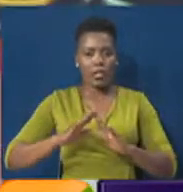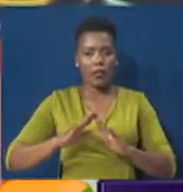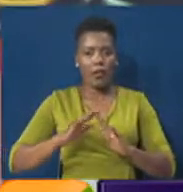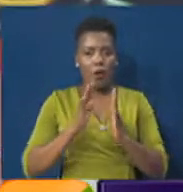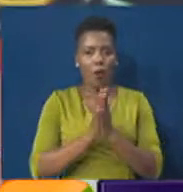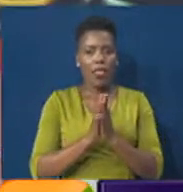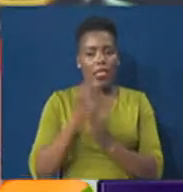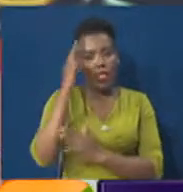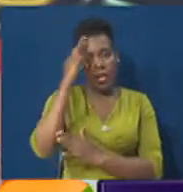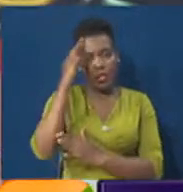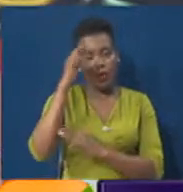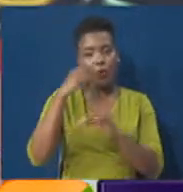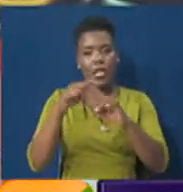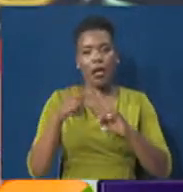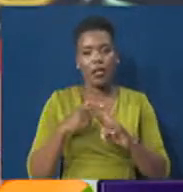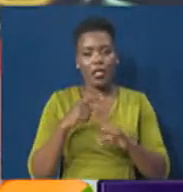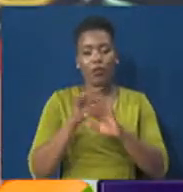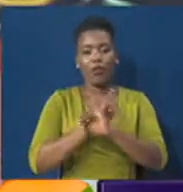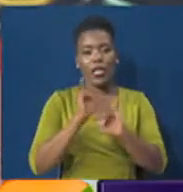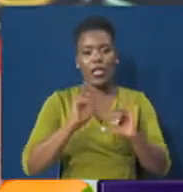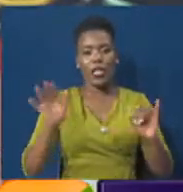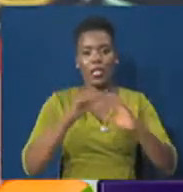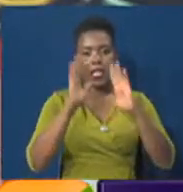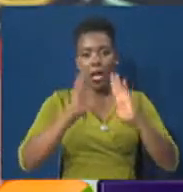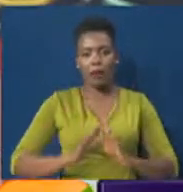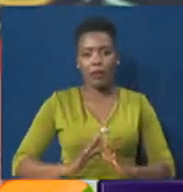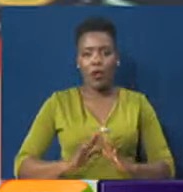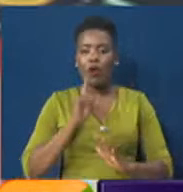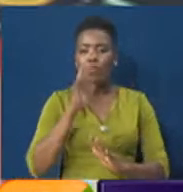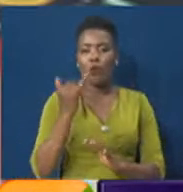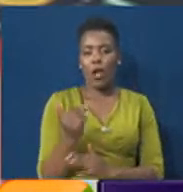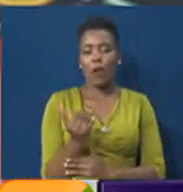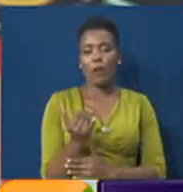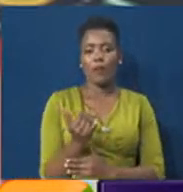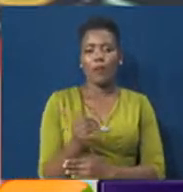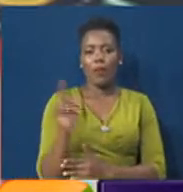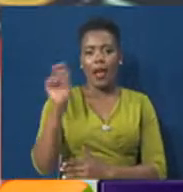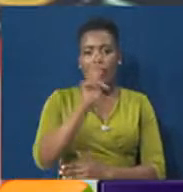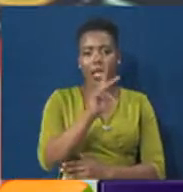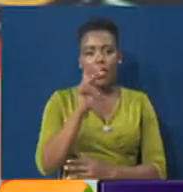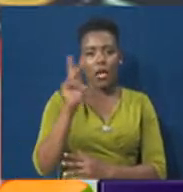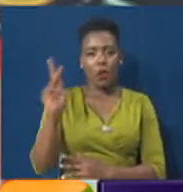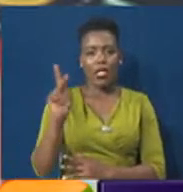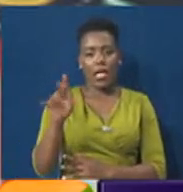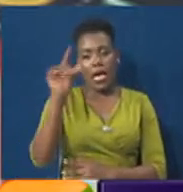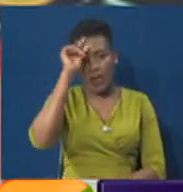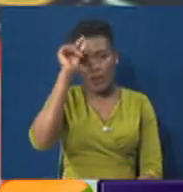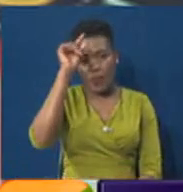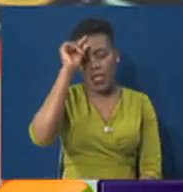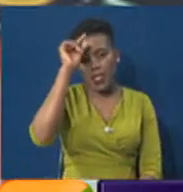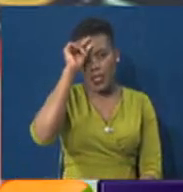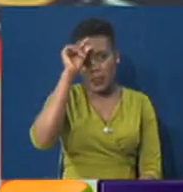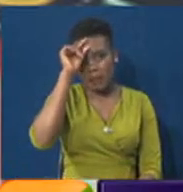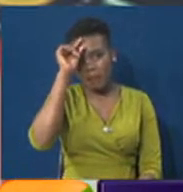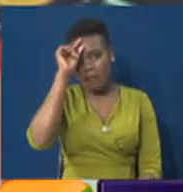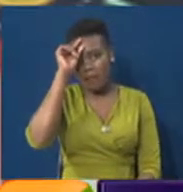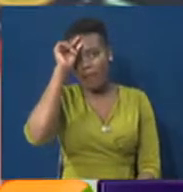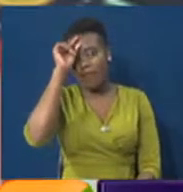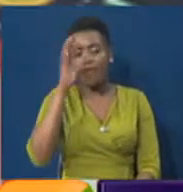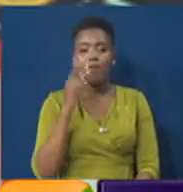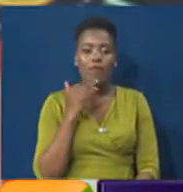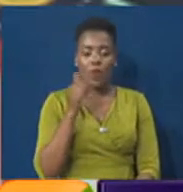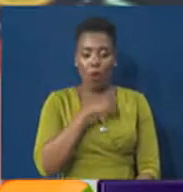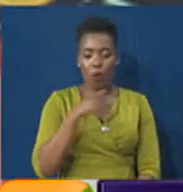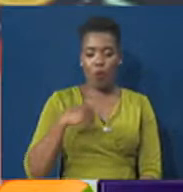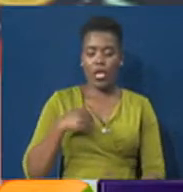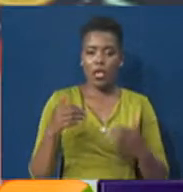to reasonable standards of sanitation. So as the Kenya Kwanza government, we